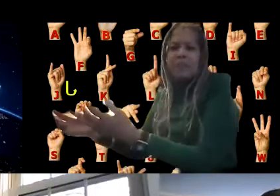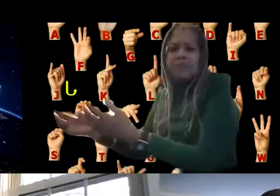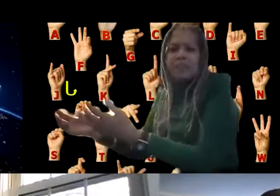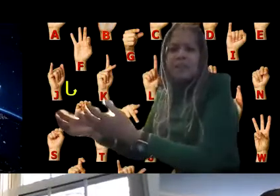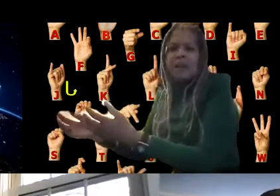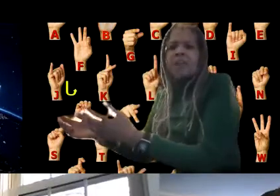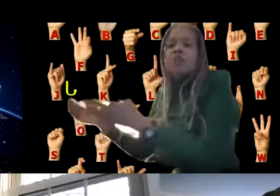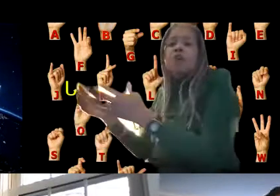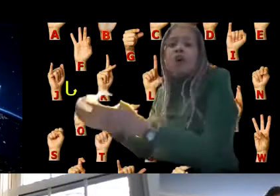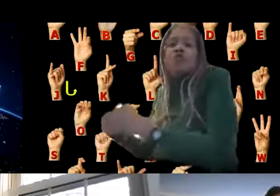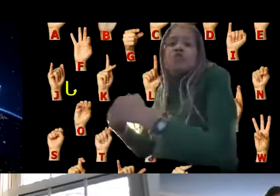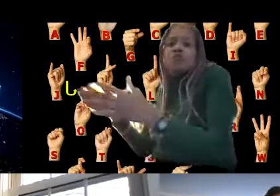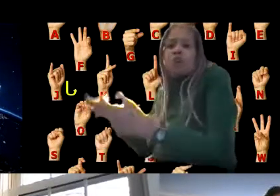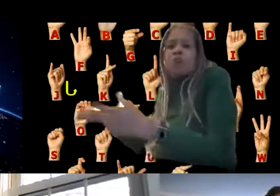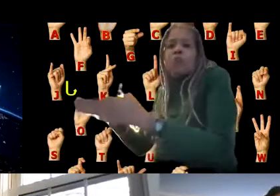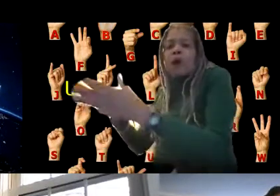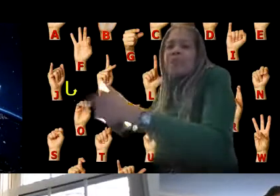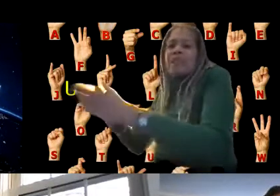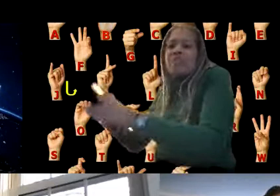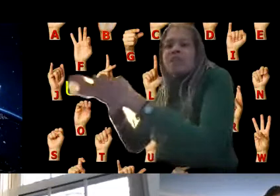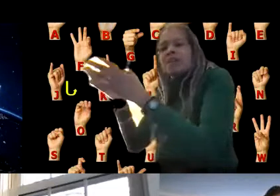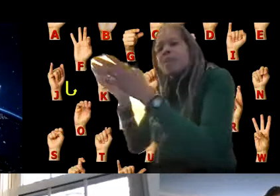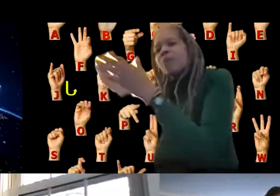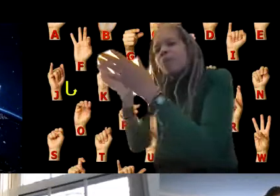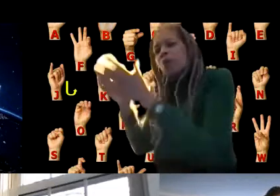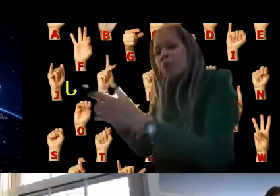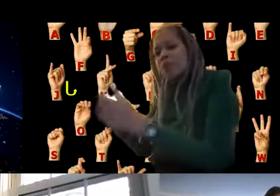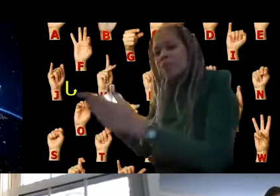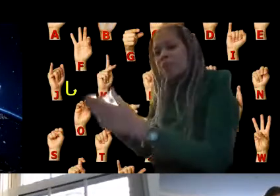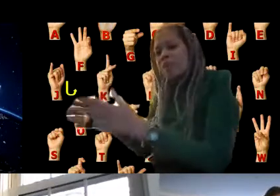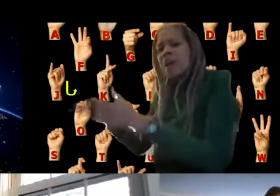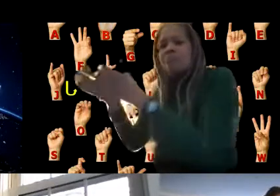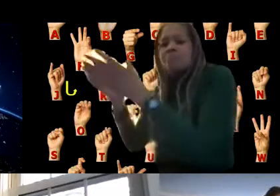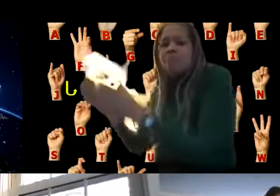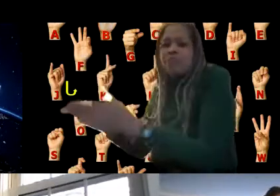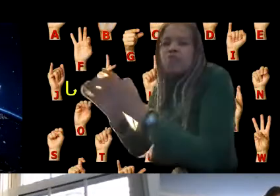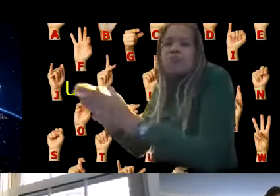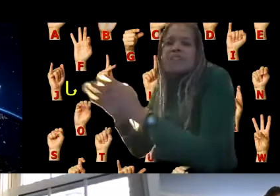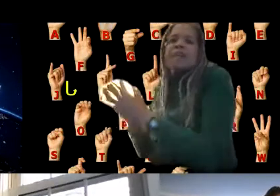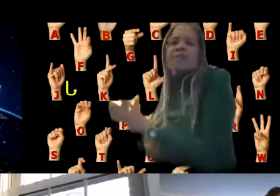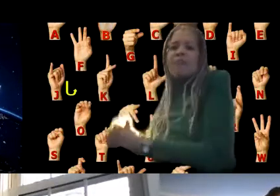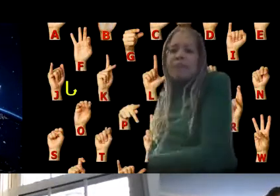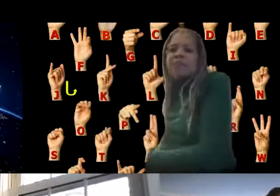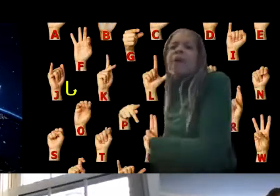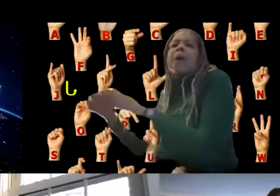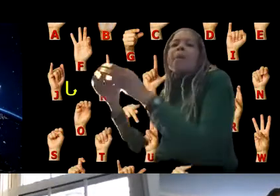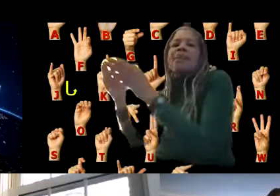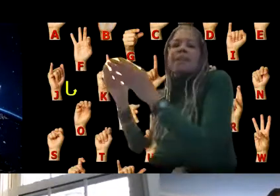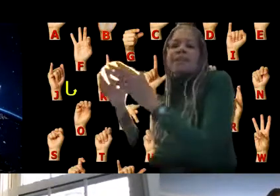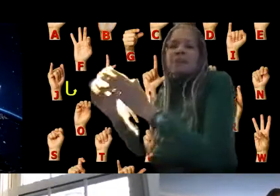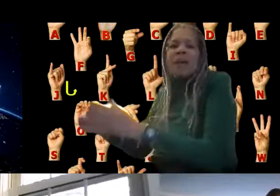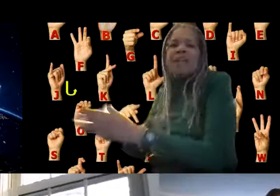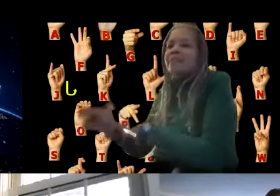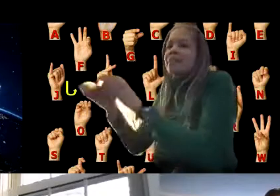graying of America. The largest growth population in the world is mixed race families. They're